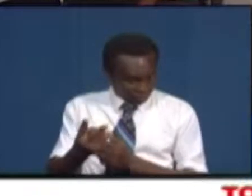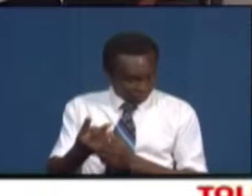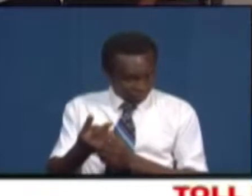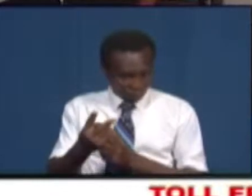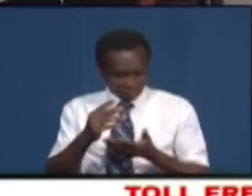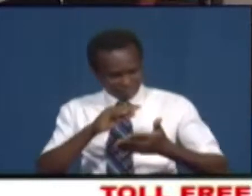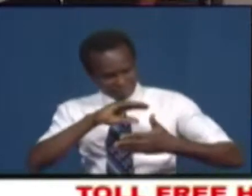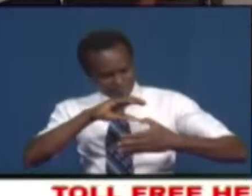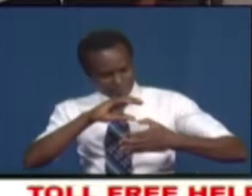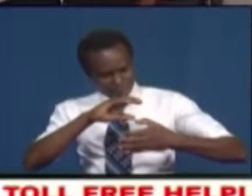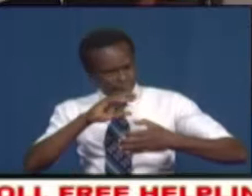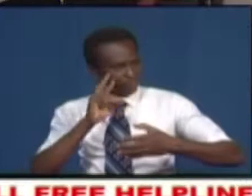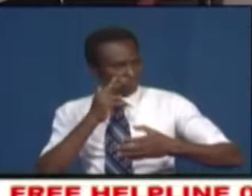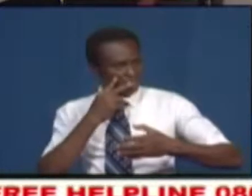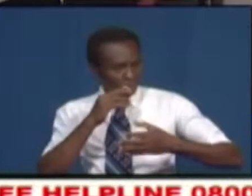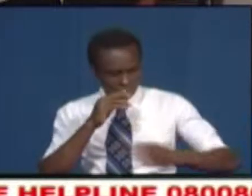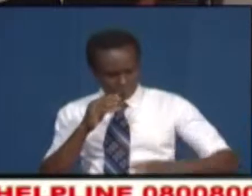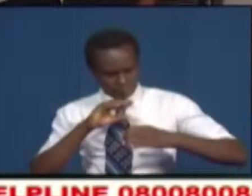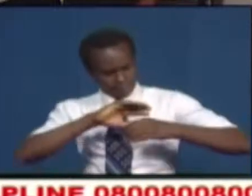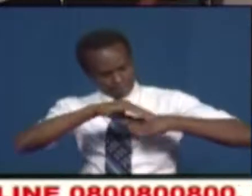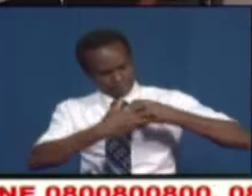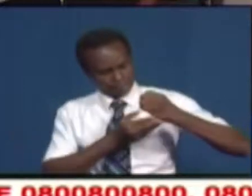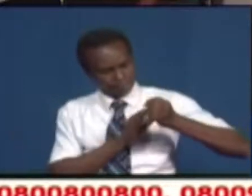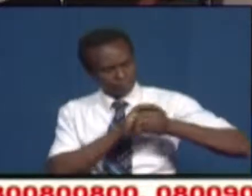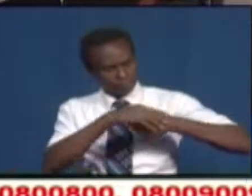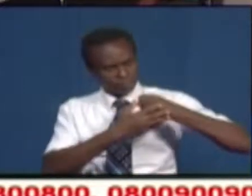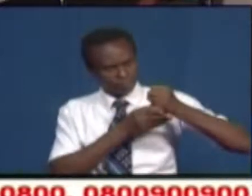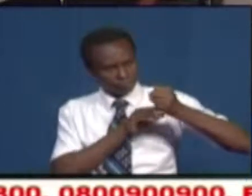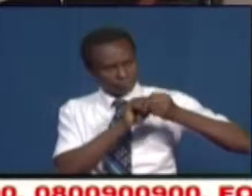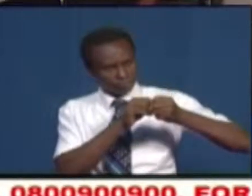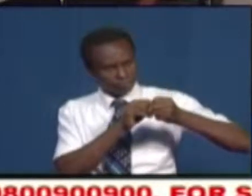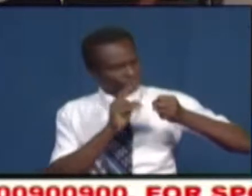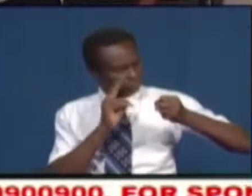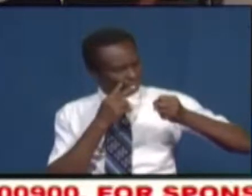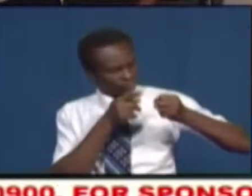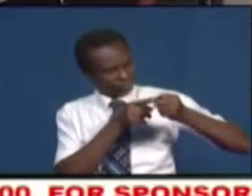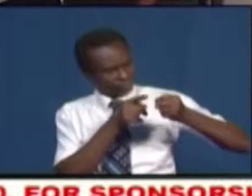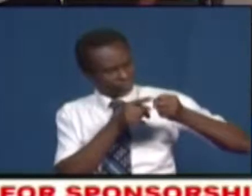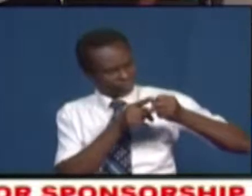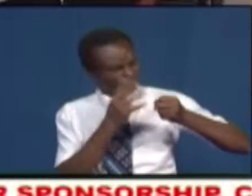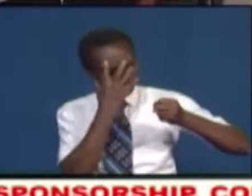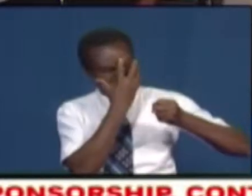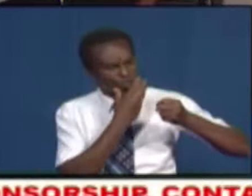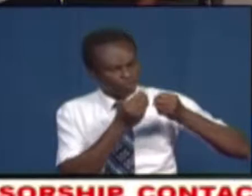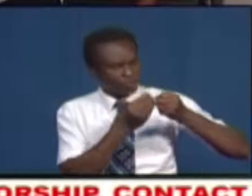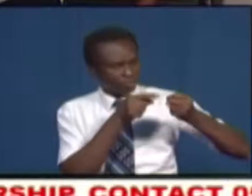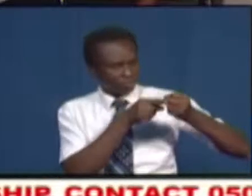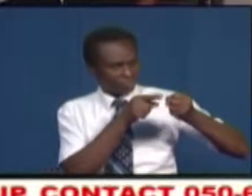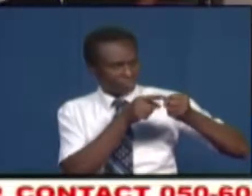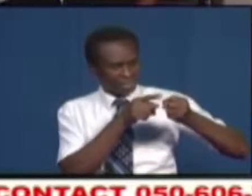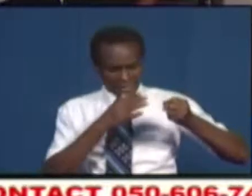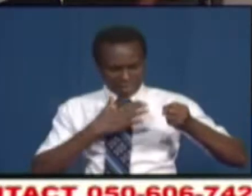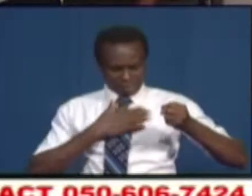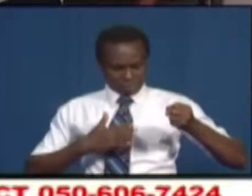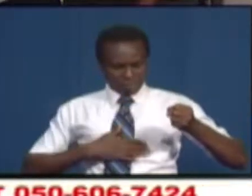more often, you're going to grow and glow. You know, you look very, very pretty, even from outside. Now I